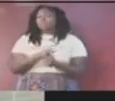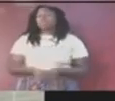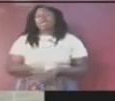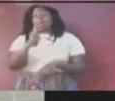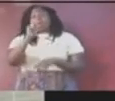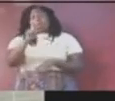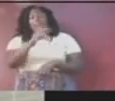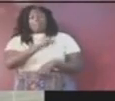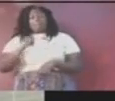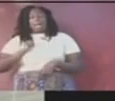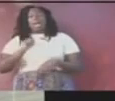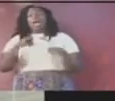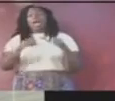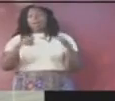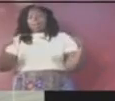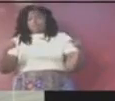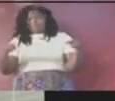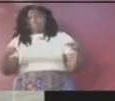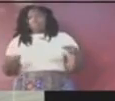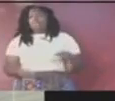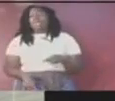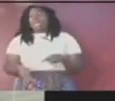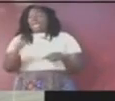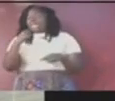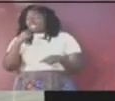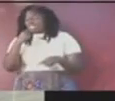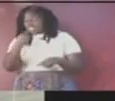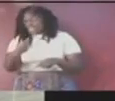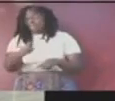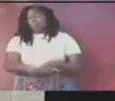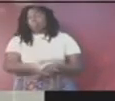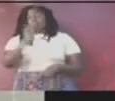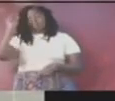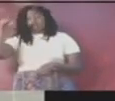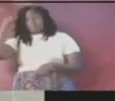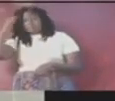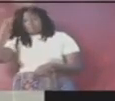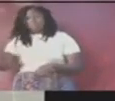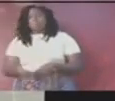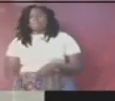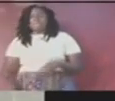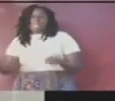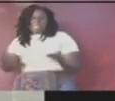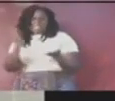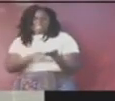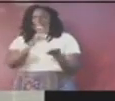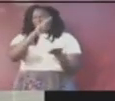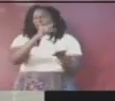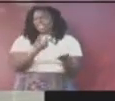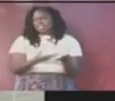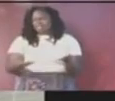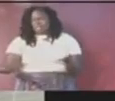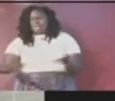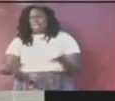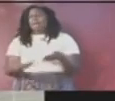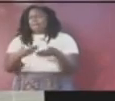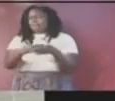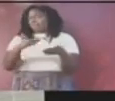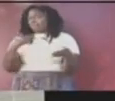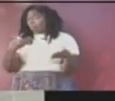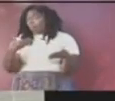so directly you, Minister, of signing a non-disclosure agreement with the Chinese government, even before there